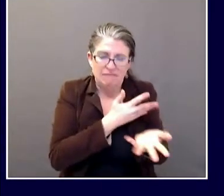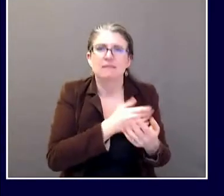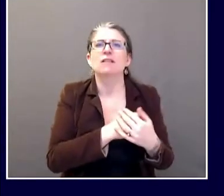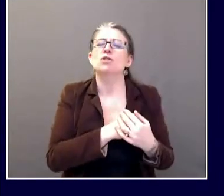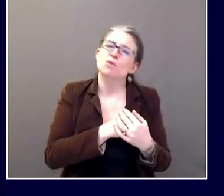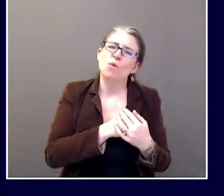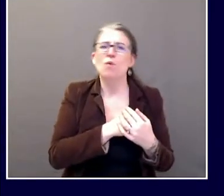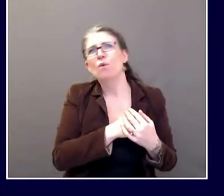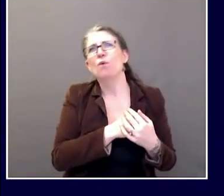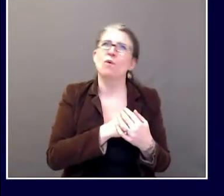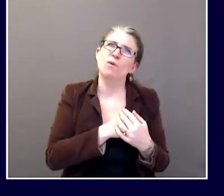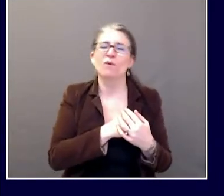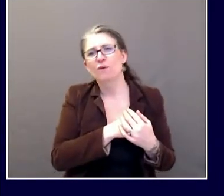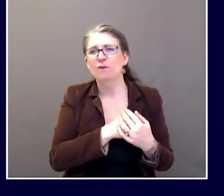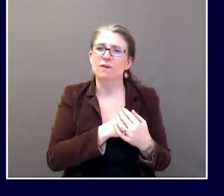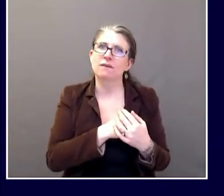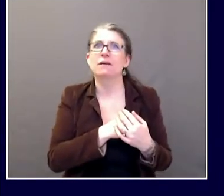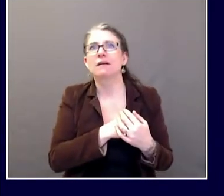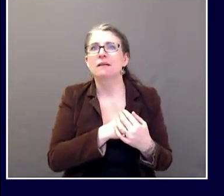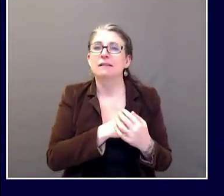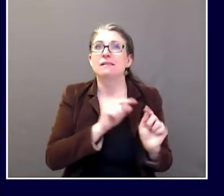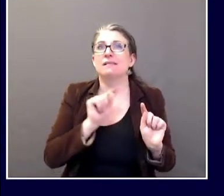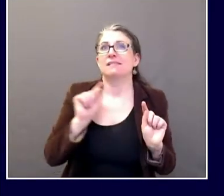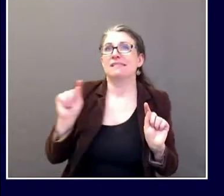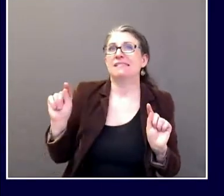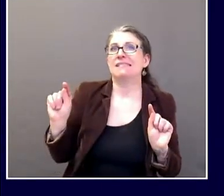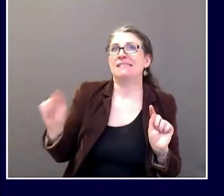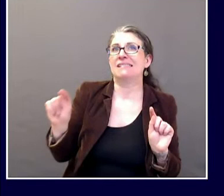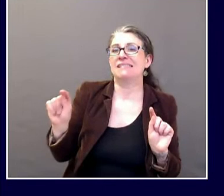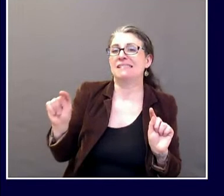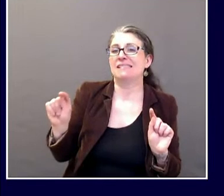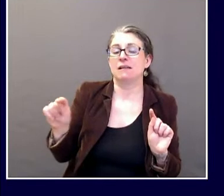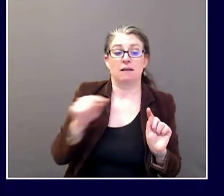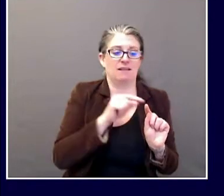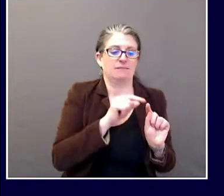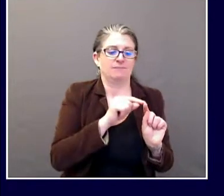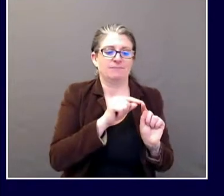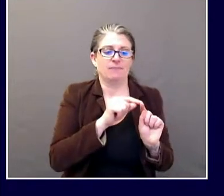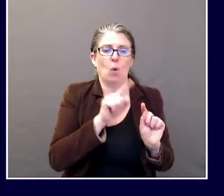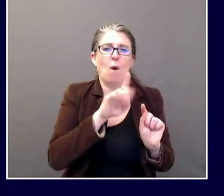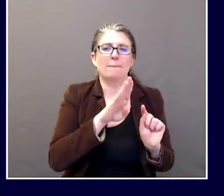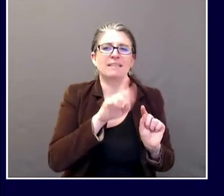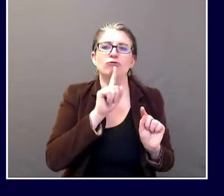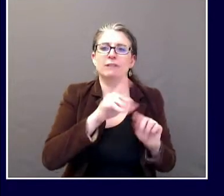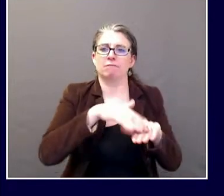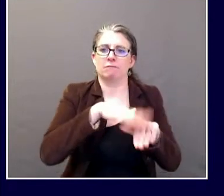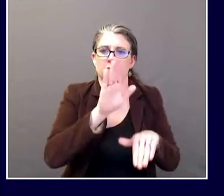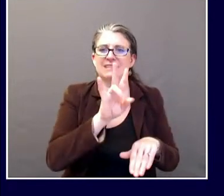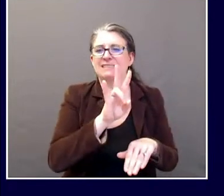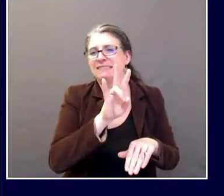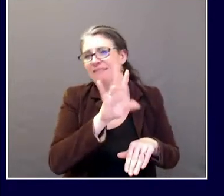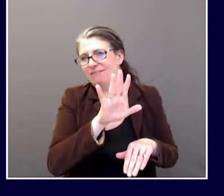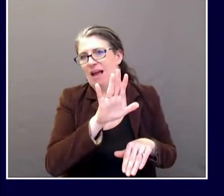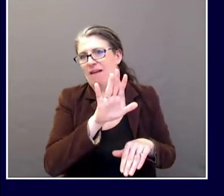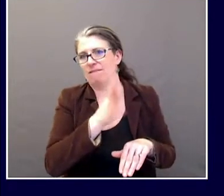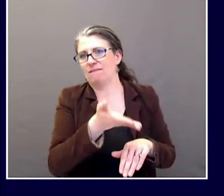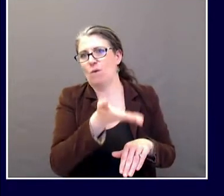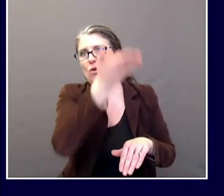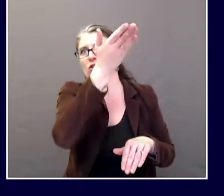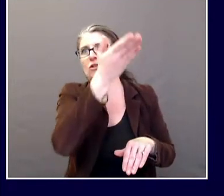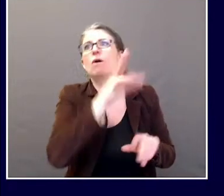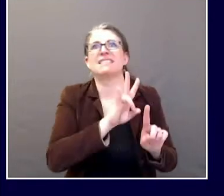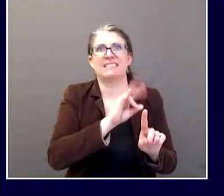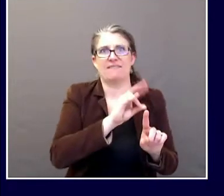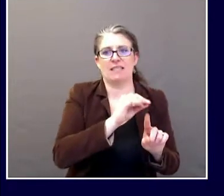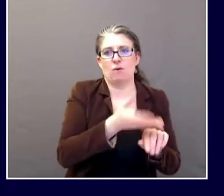over. And then thereafter, those 65 and over. And then at some point thereafter, individuals with various